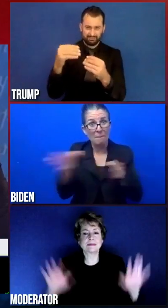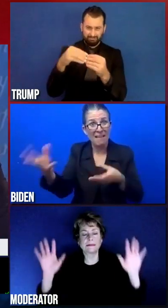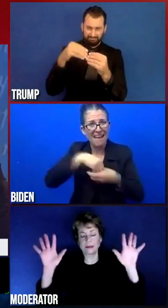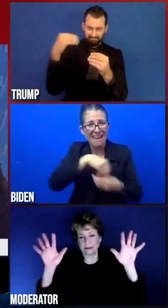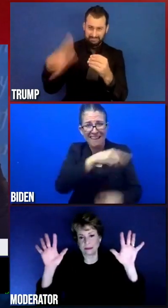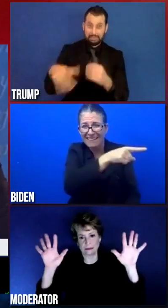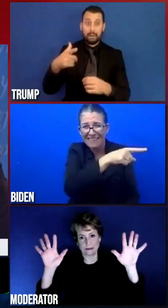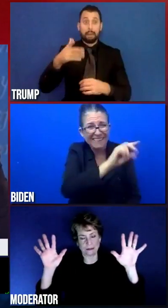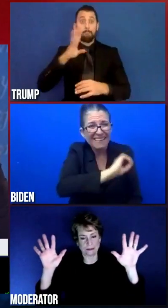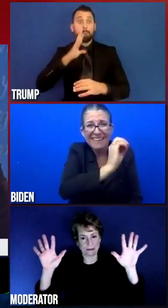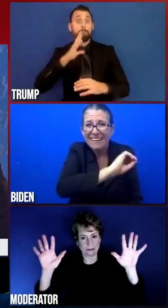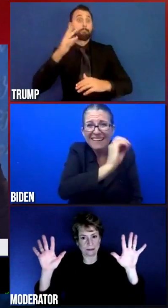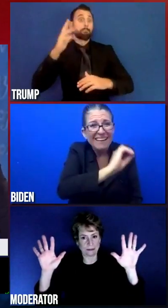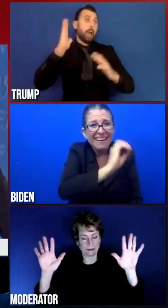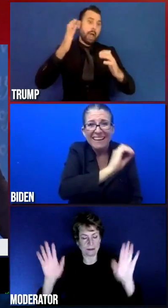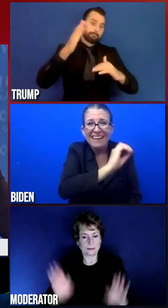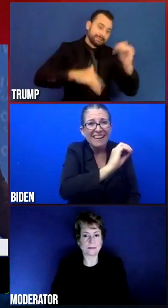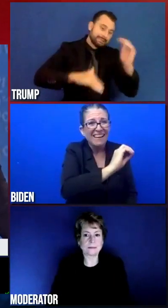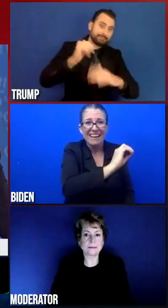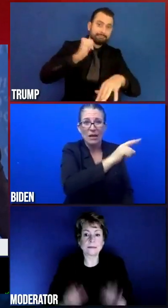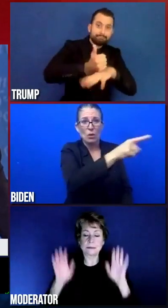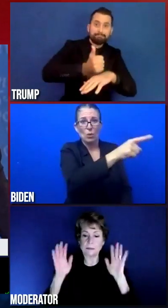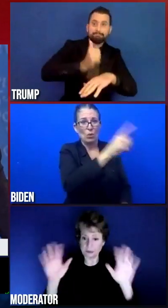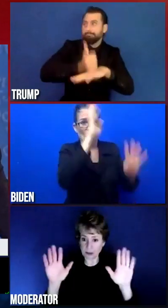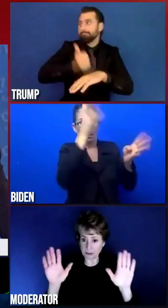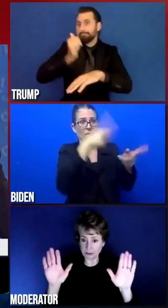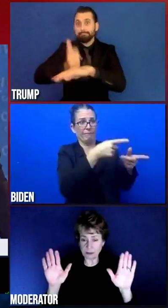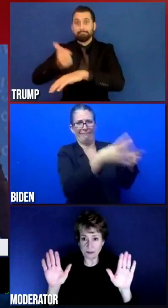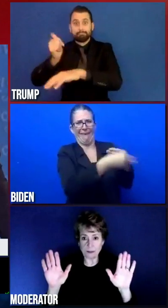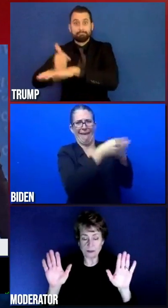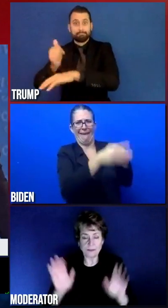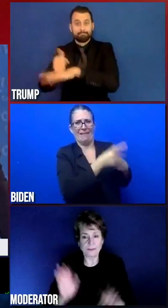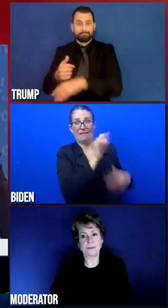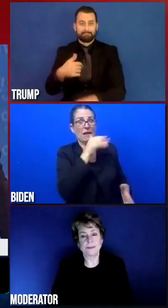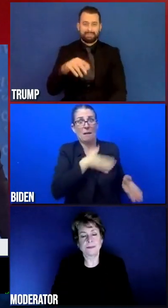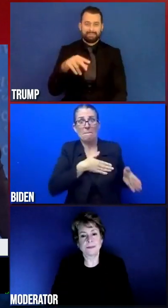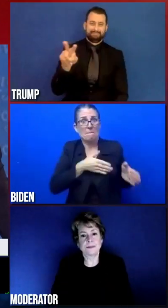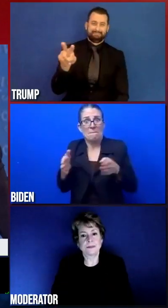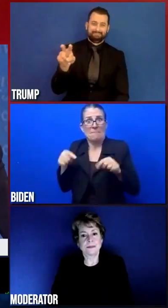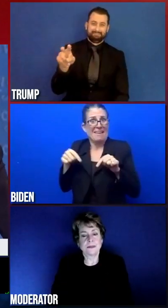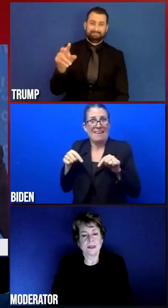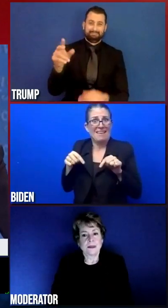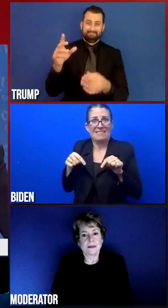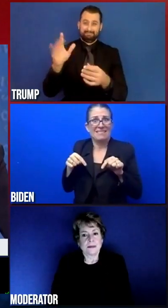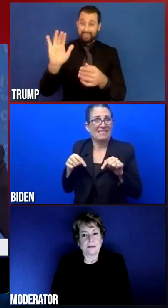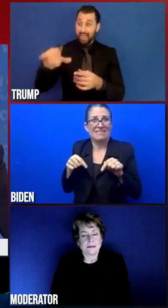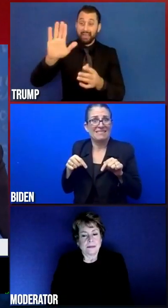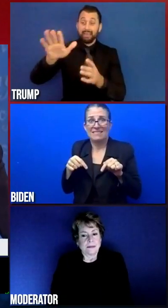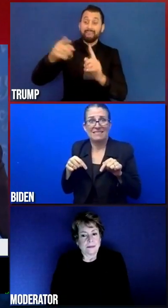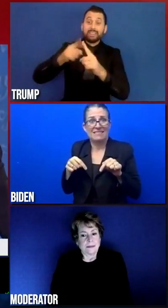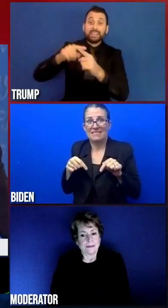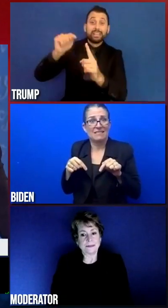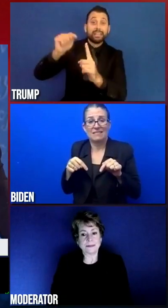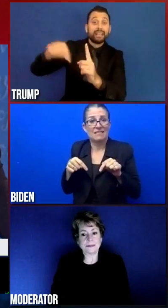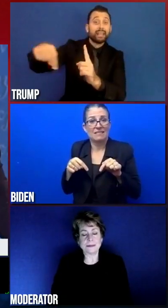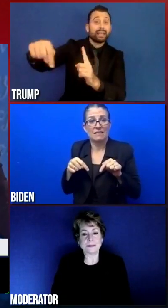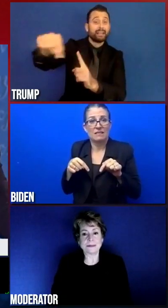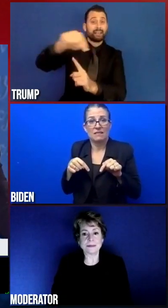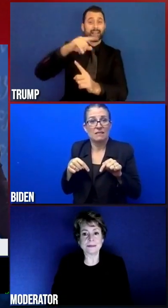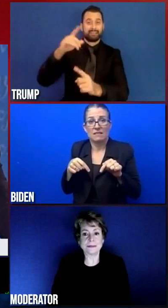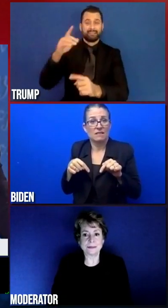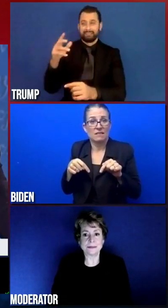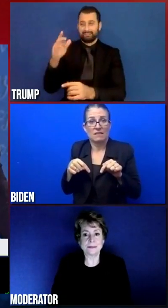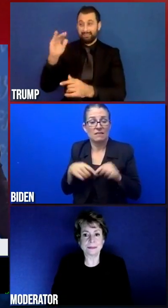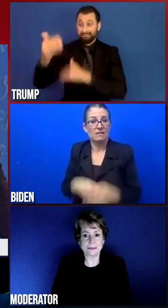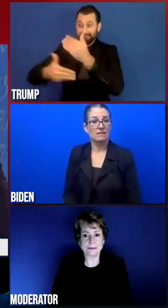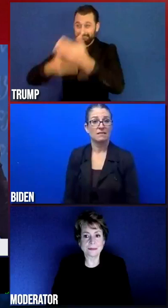military. He said I said something about the military. Okay. He and his friends made it up, and then they went with it. I never said it. Okay. That is what not he true. did Sir, is he you're done said in